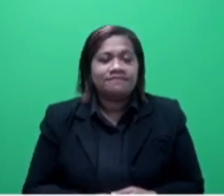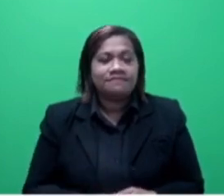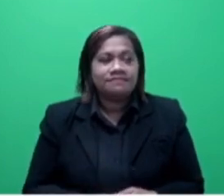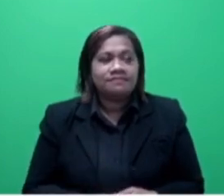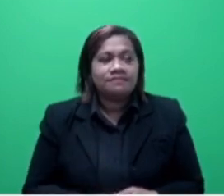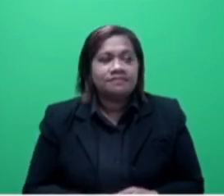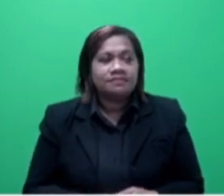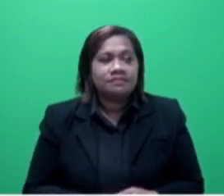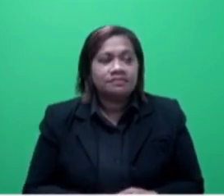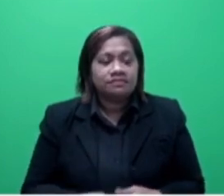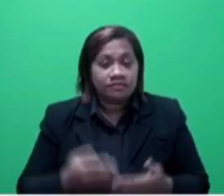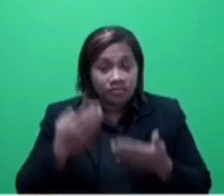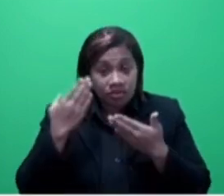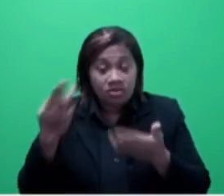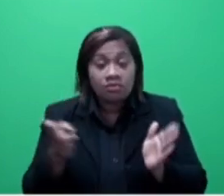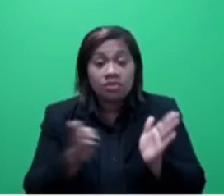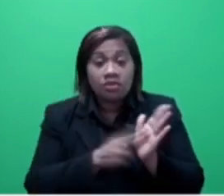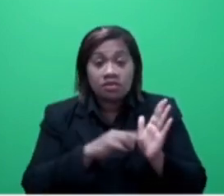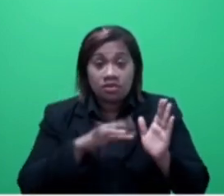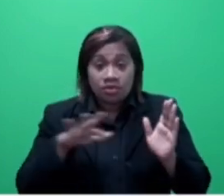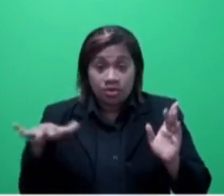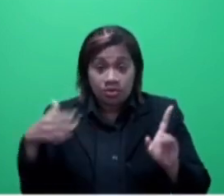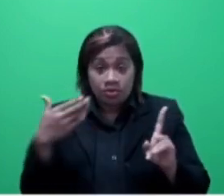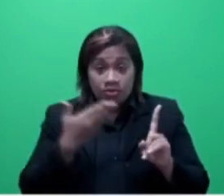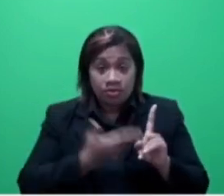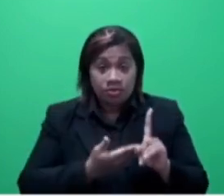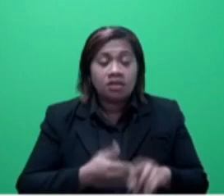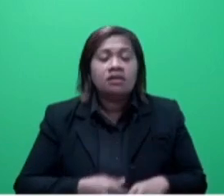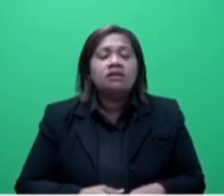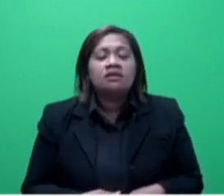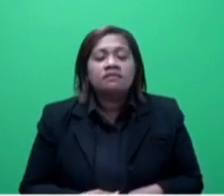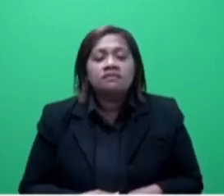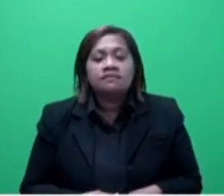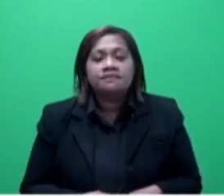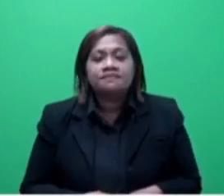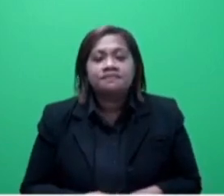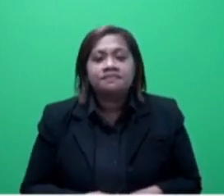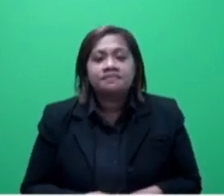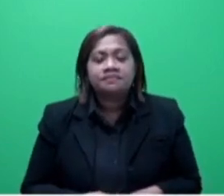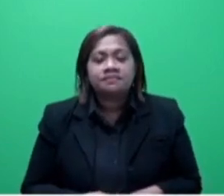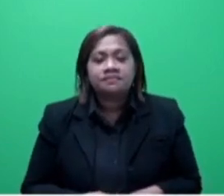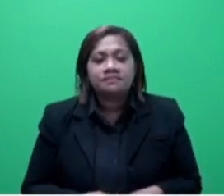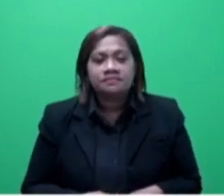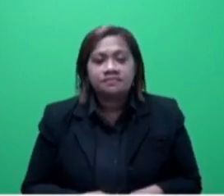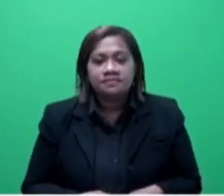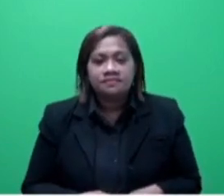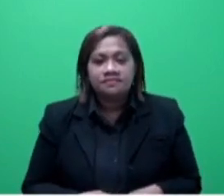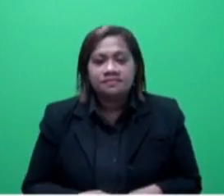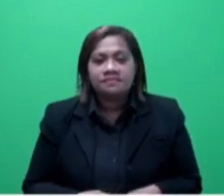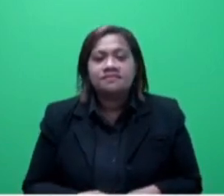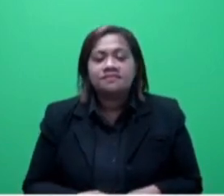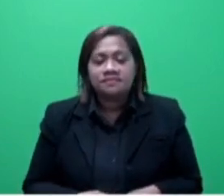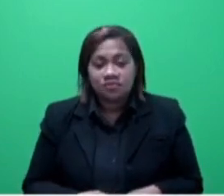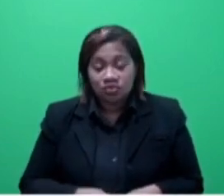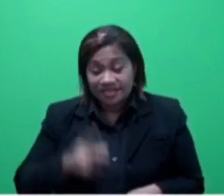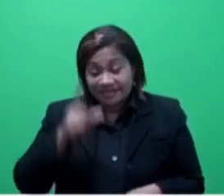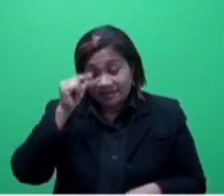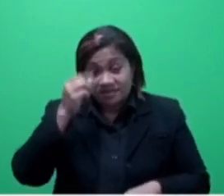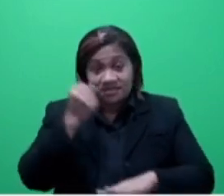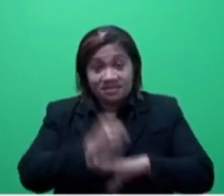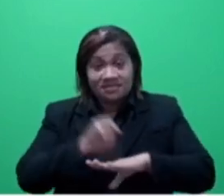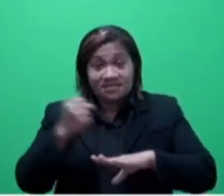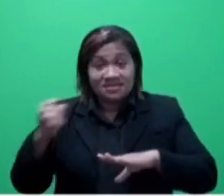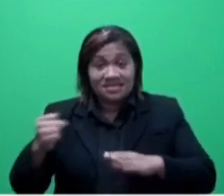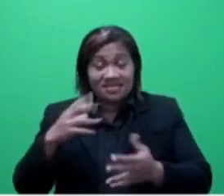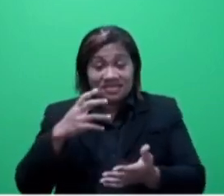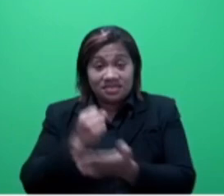Honourable Nawaikula also, Honourable Speaker, Honourable Nawaikula also said the Fijian government had guaranteed FDB loans